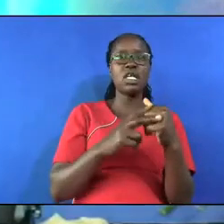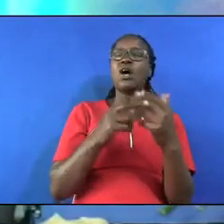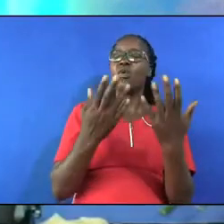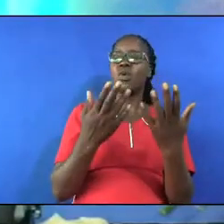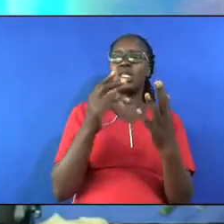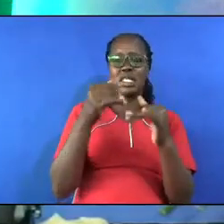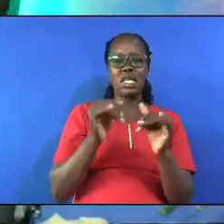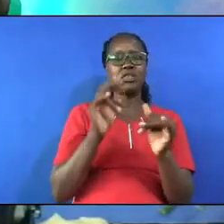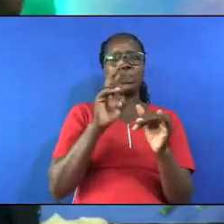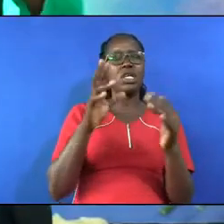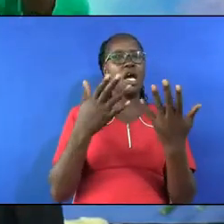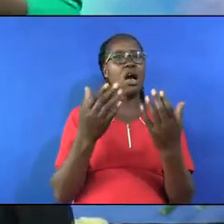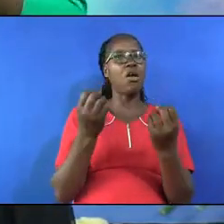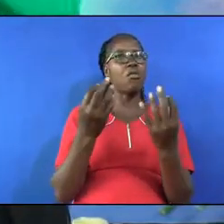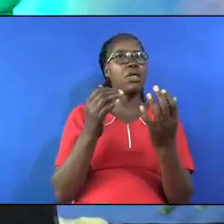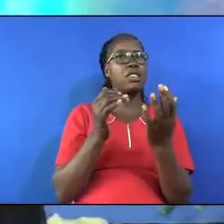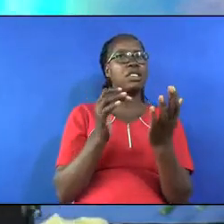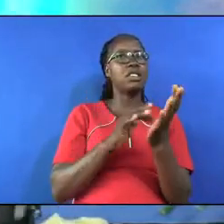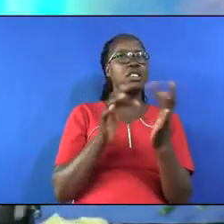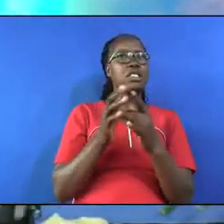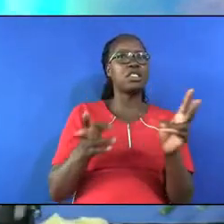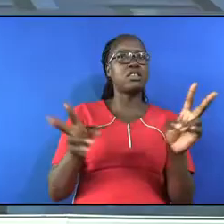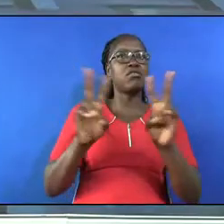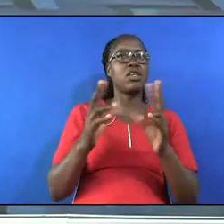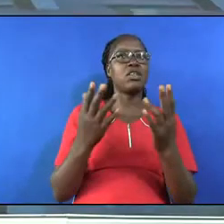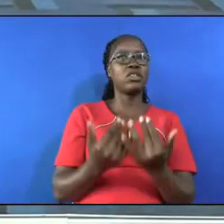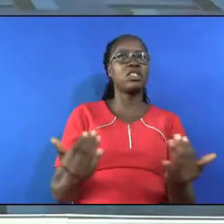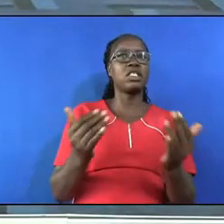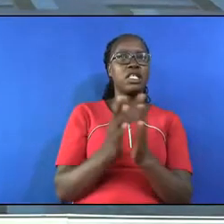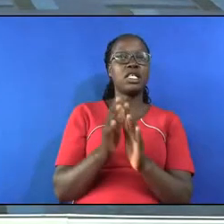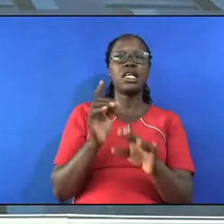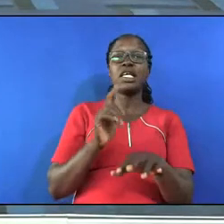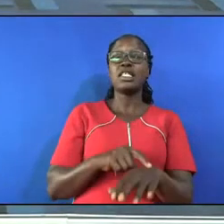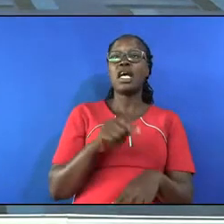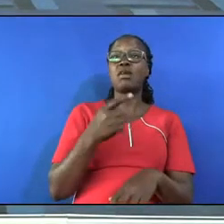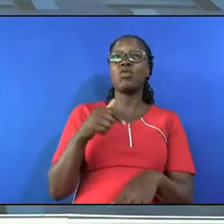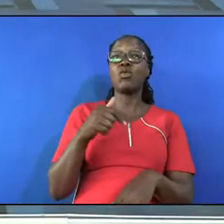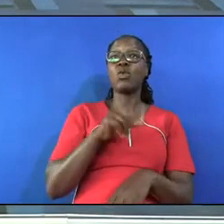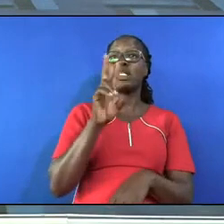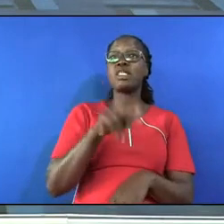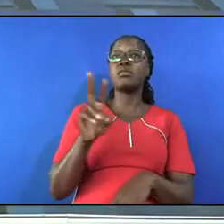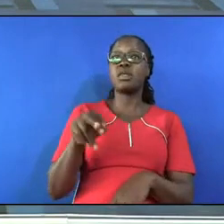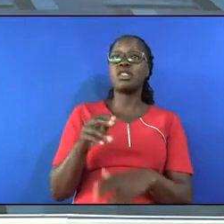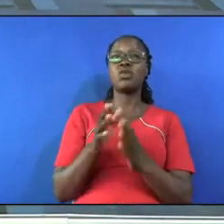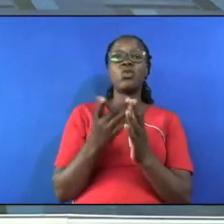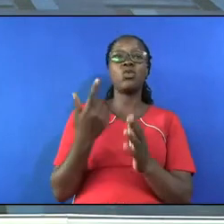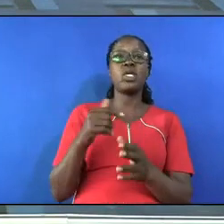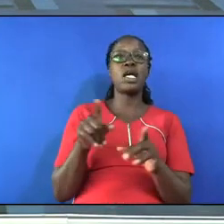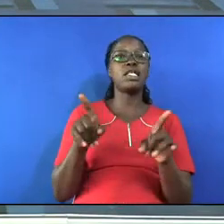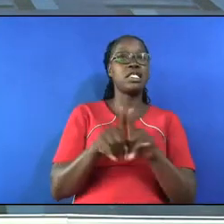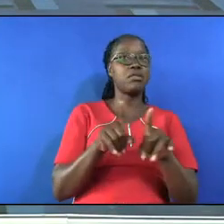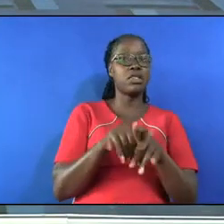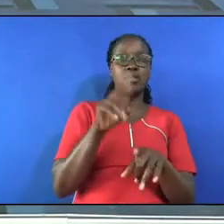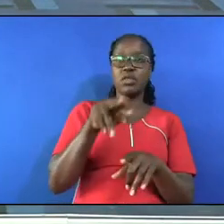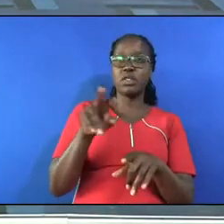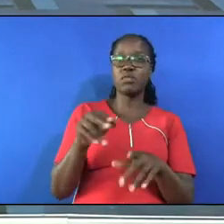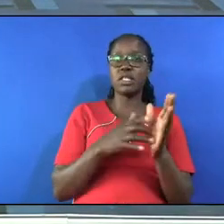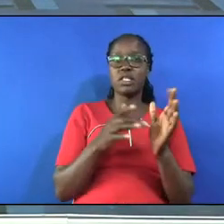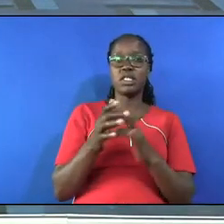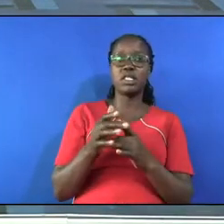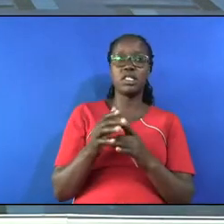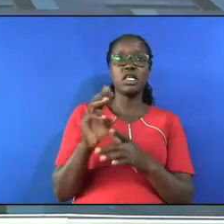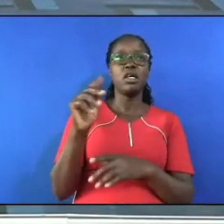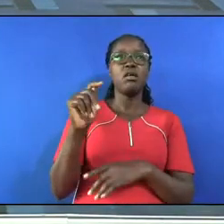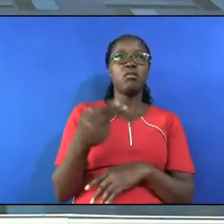see how much Jesus esteems children, and when we despise them, we are despising Christ. So Matthew chapter 18,